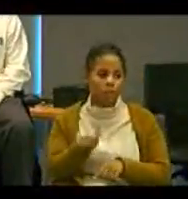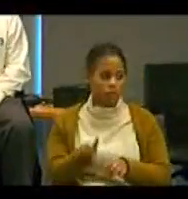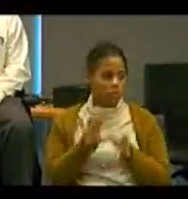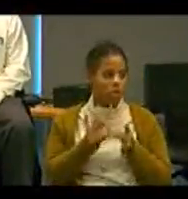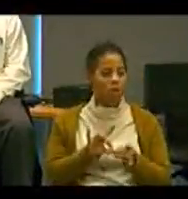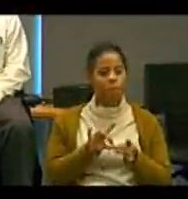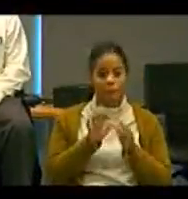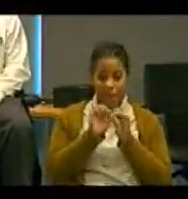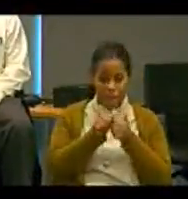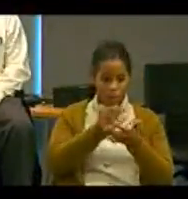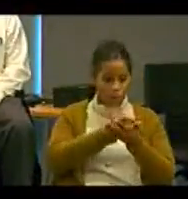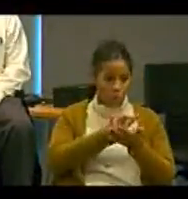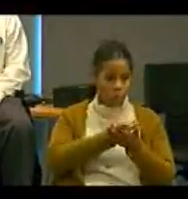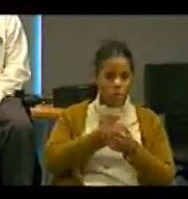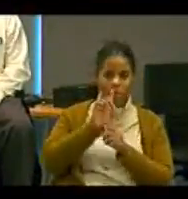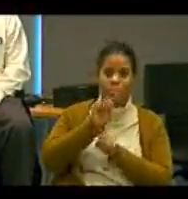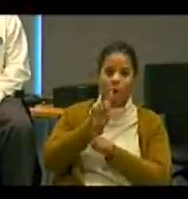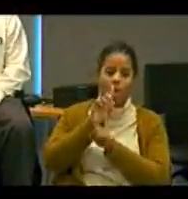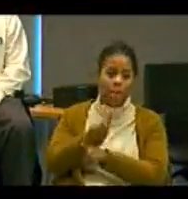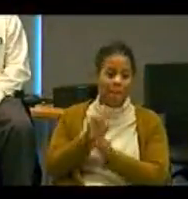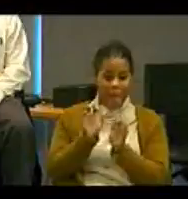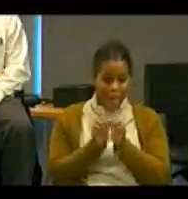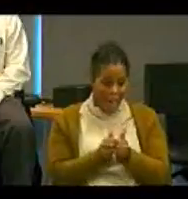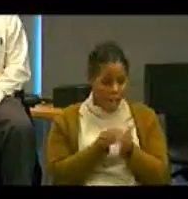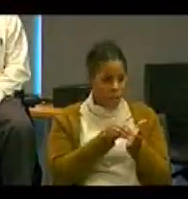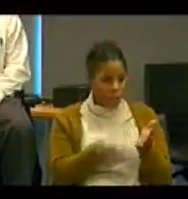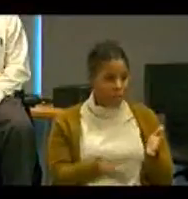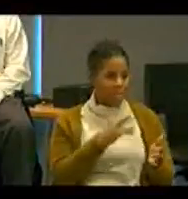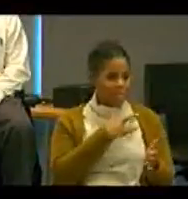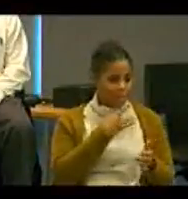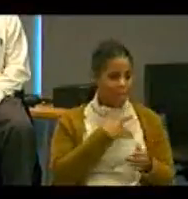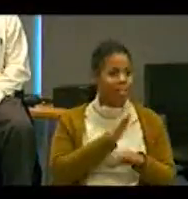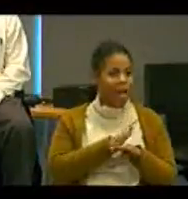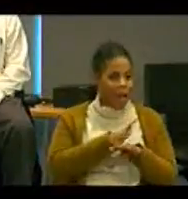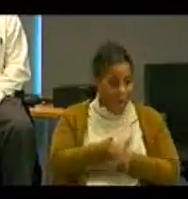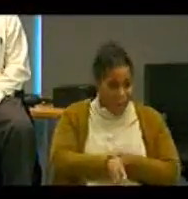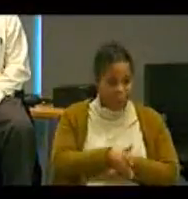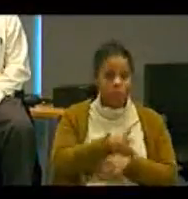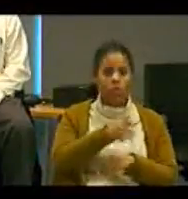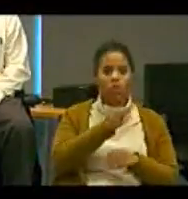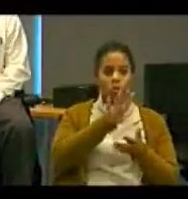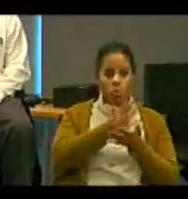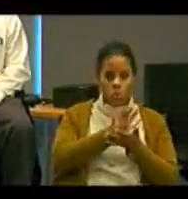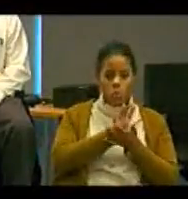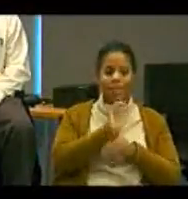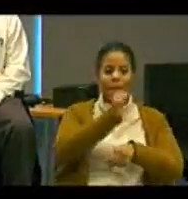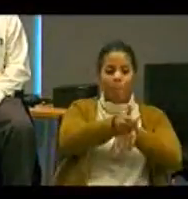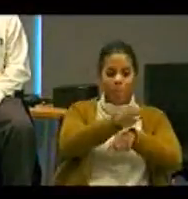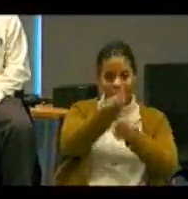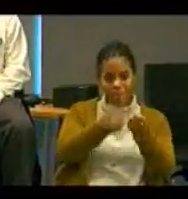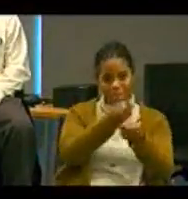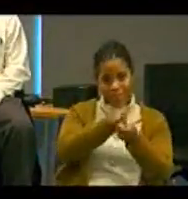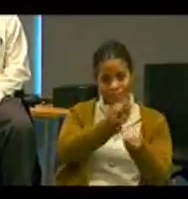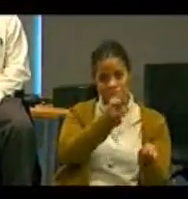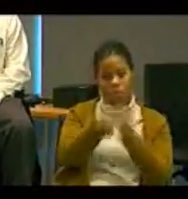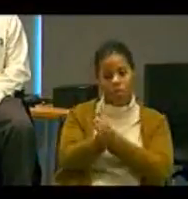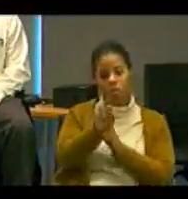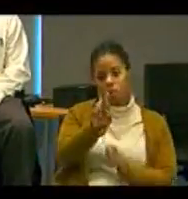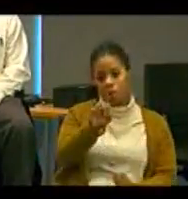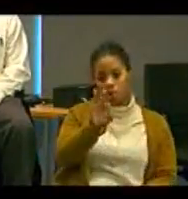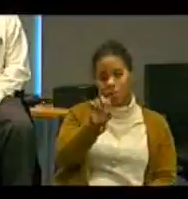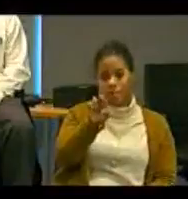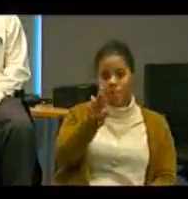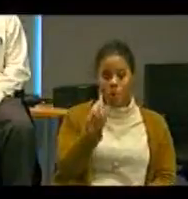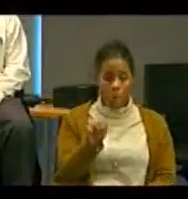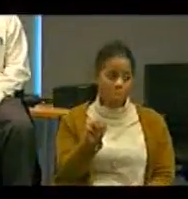how schools are responding, how students feel after schools have implemented particular reforms. I would invite you all to take a look at those climate surveys. I think that they